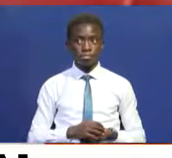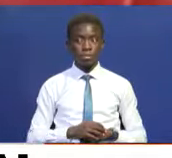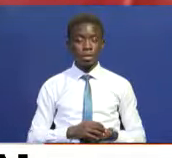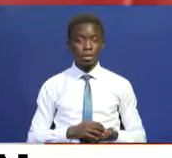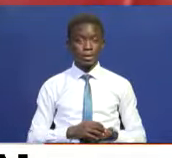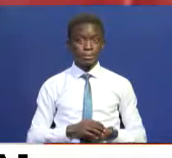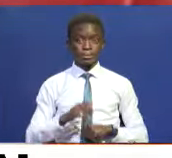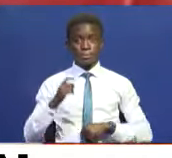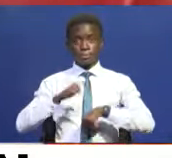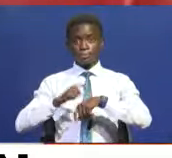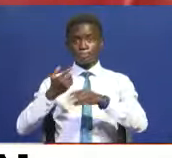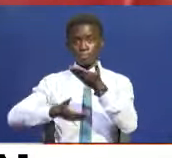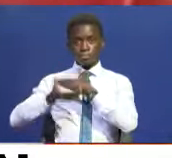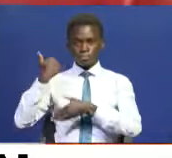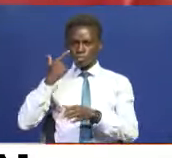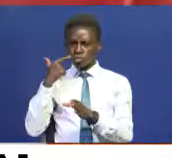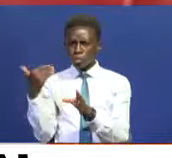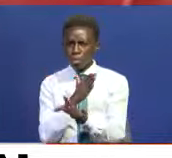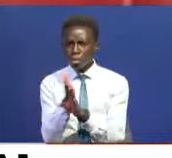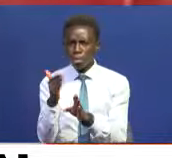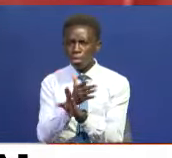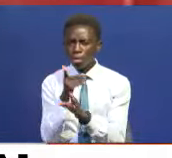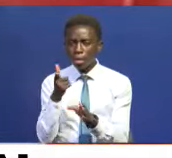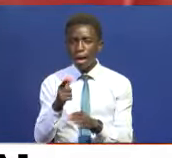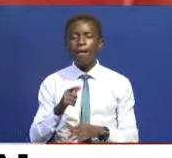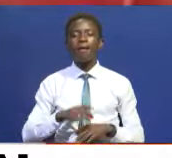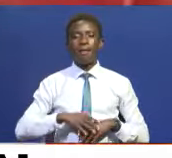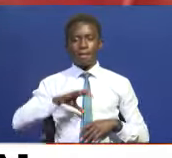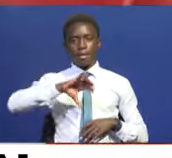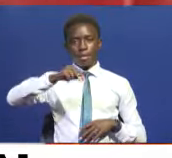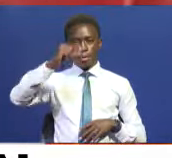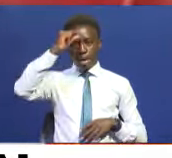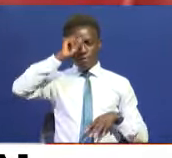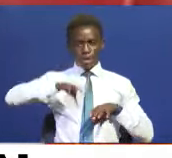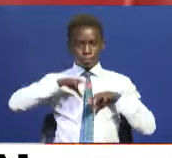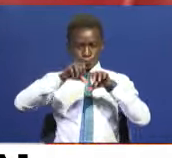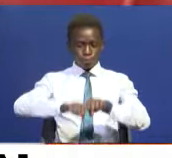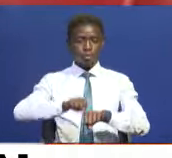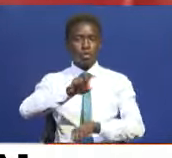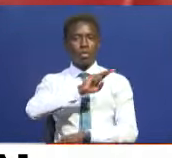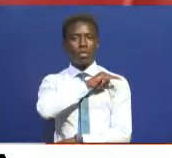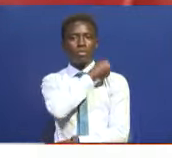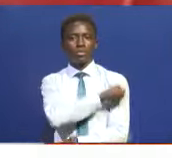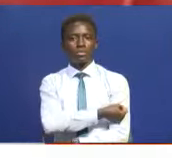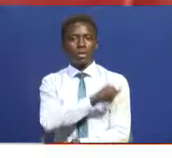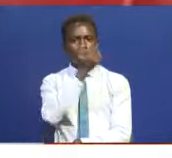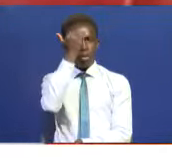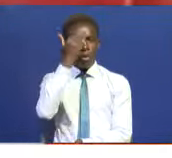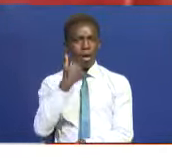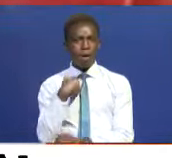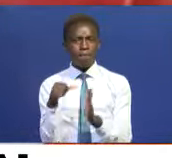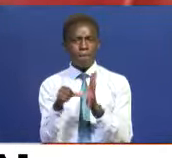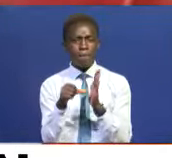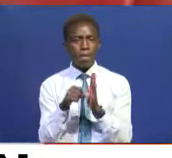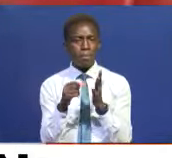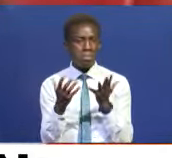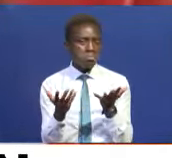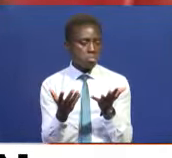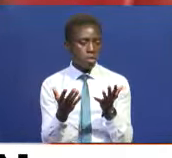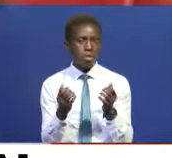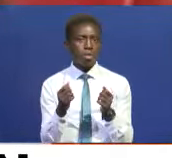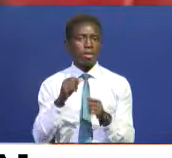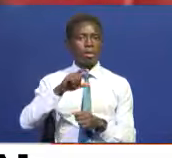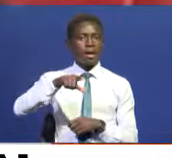upon itself to take over the hospital, noting that there was an earlier consideration of this issue by the county assembly of Nakuru